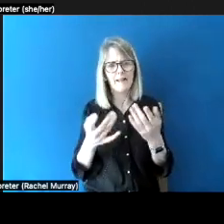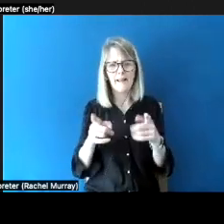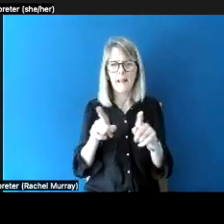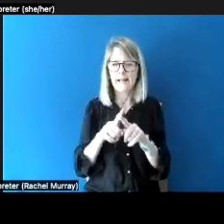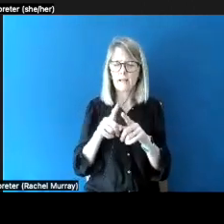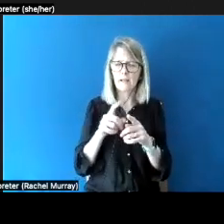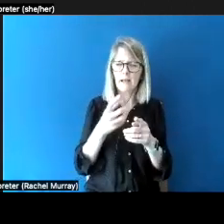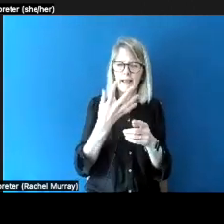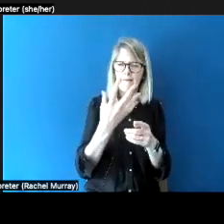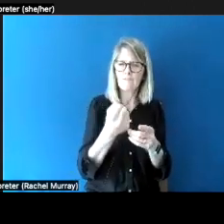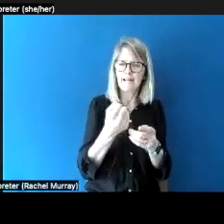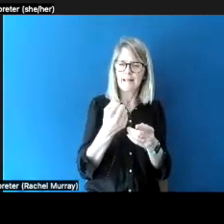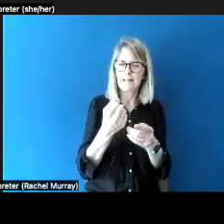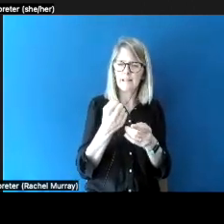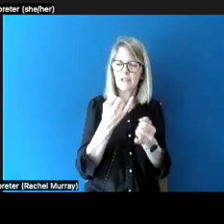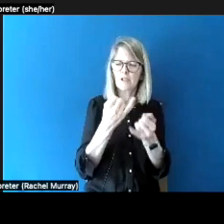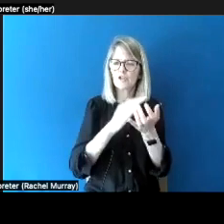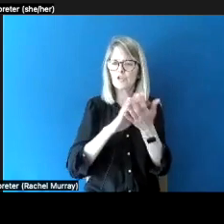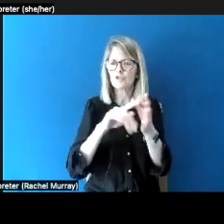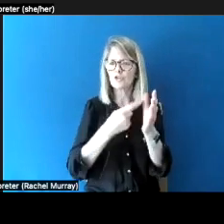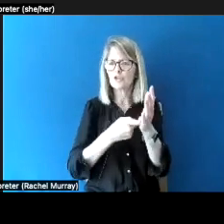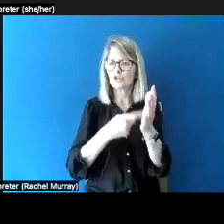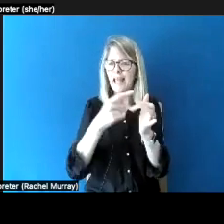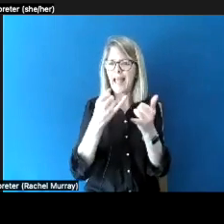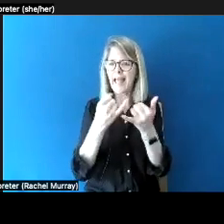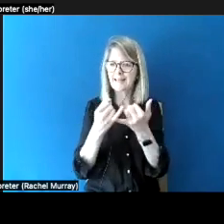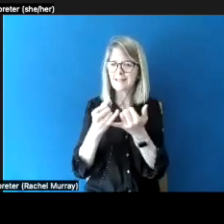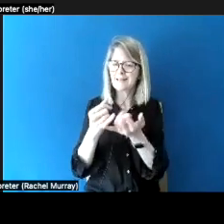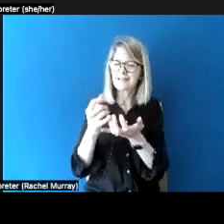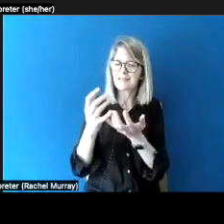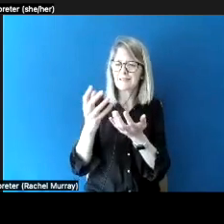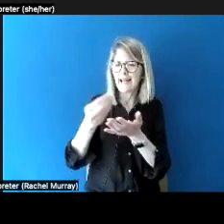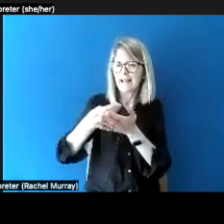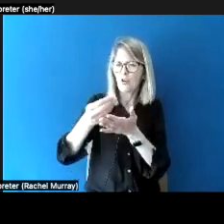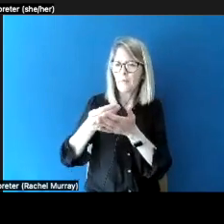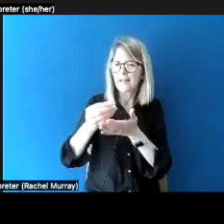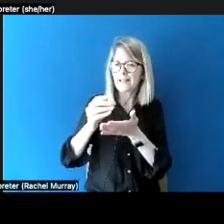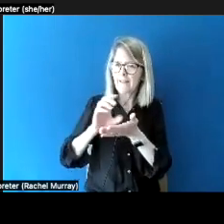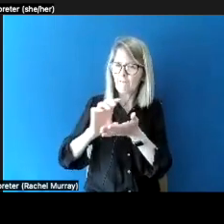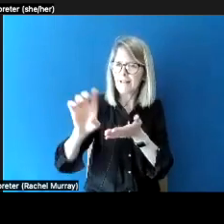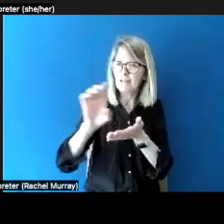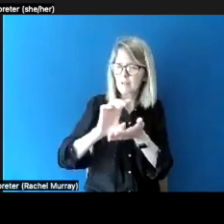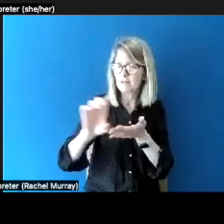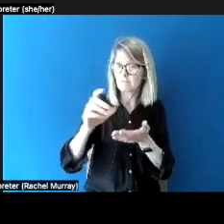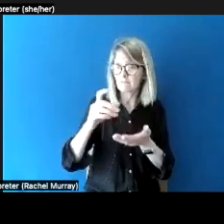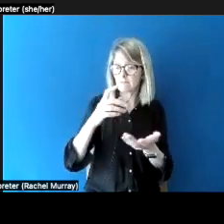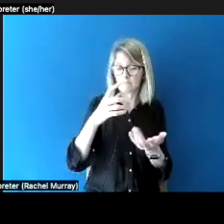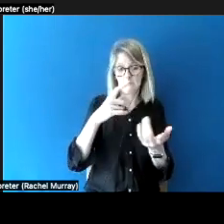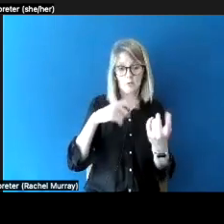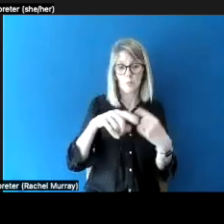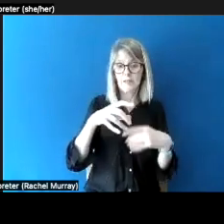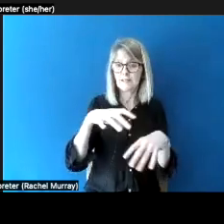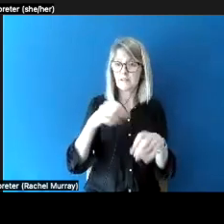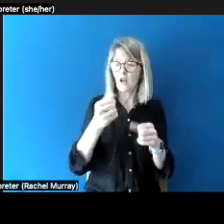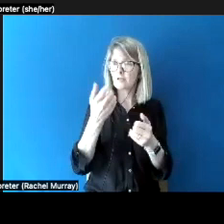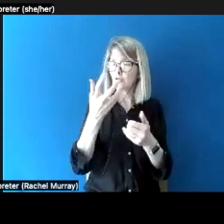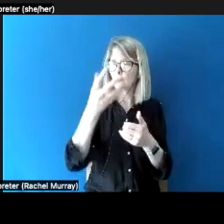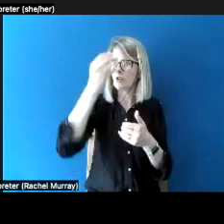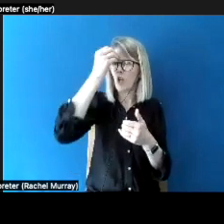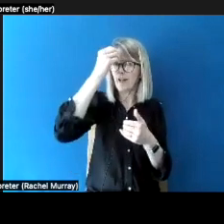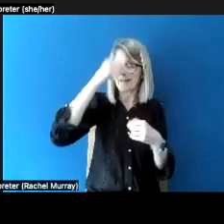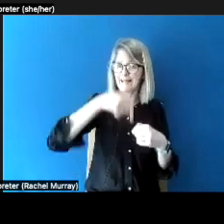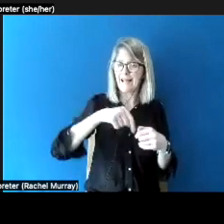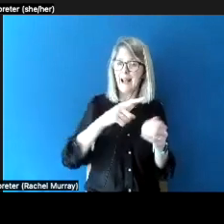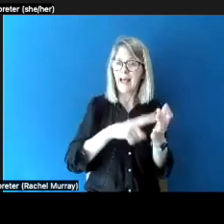and stakes in different economic investment. As we are beginning to learn, even in Lancaster itself, there were